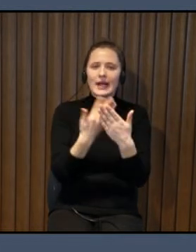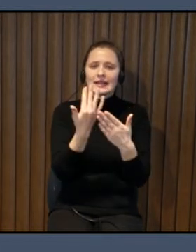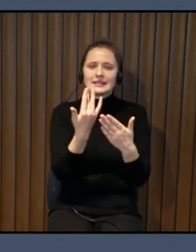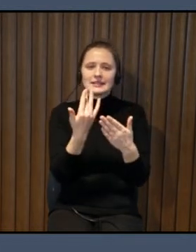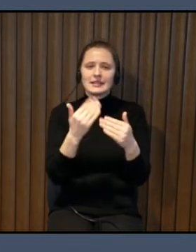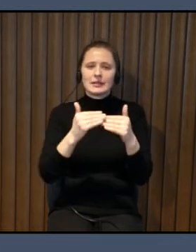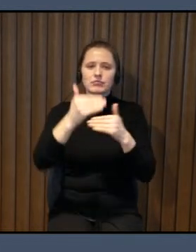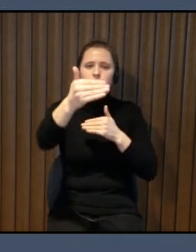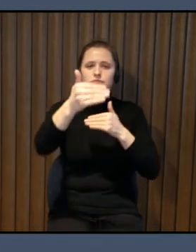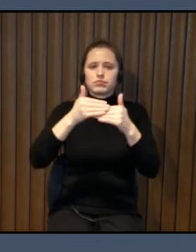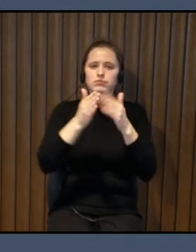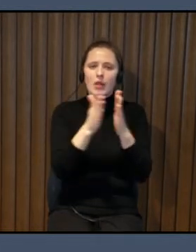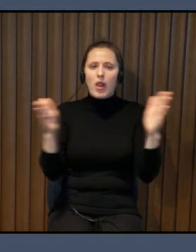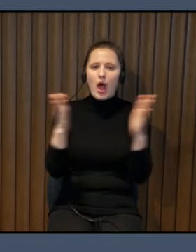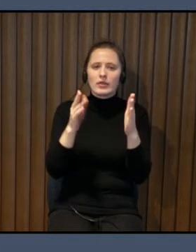those